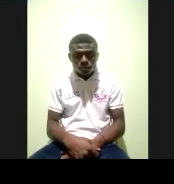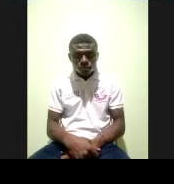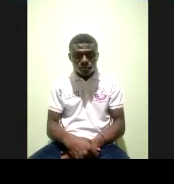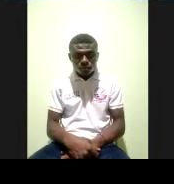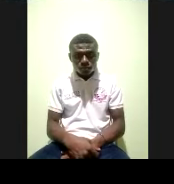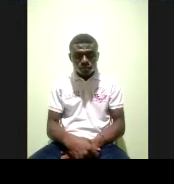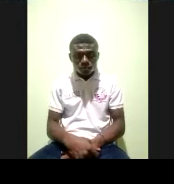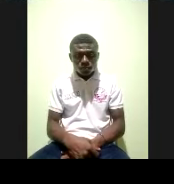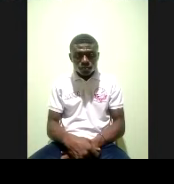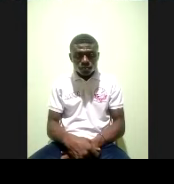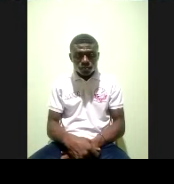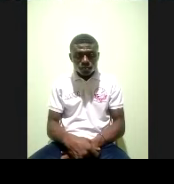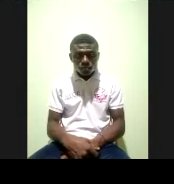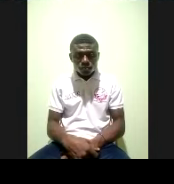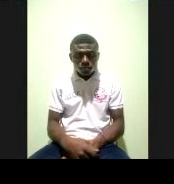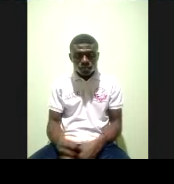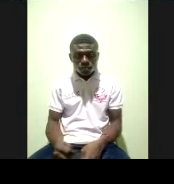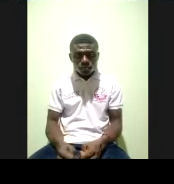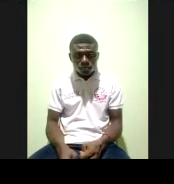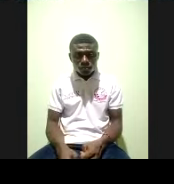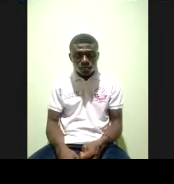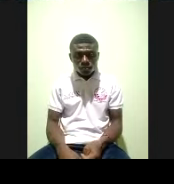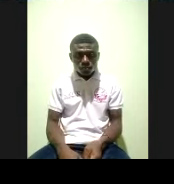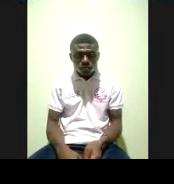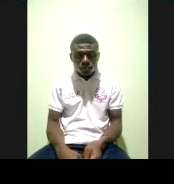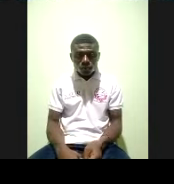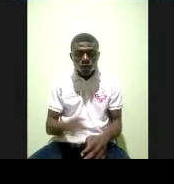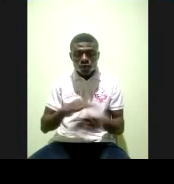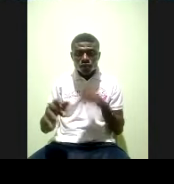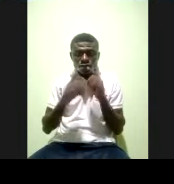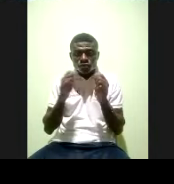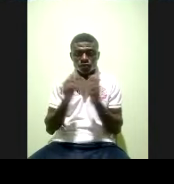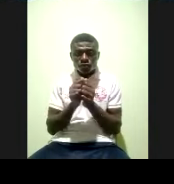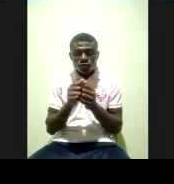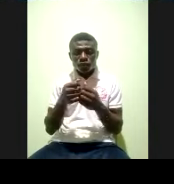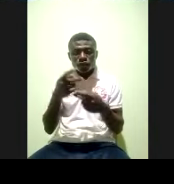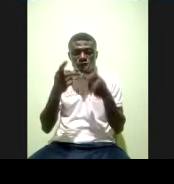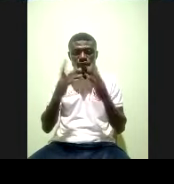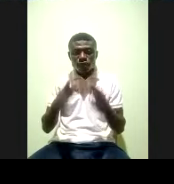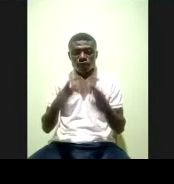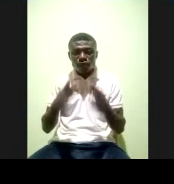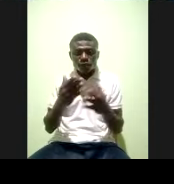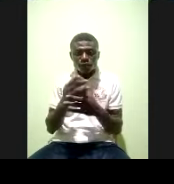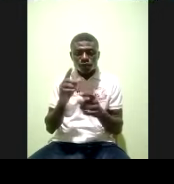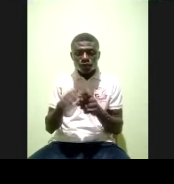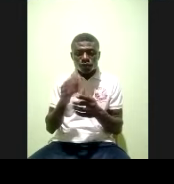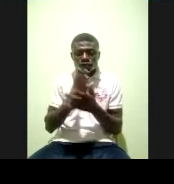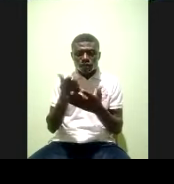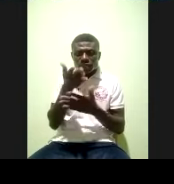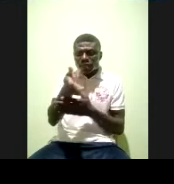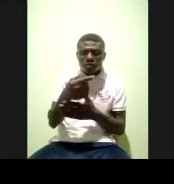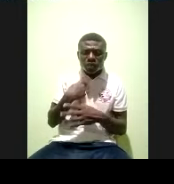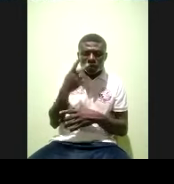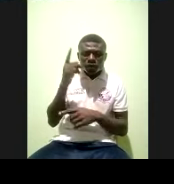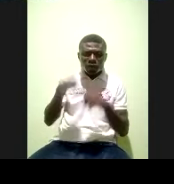Don't talk to strangers through the don't something like that. So yeah, so